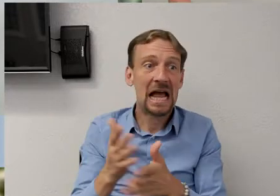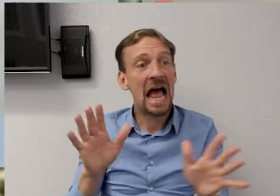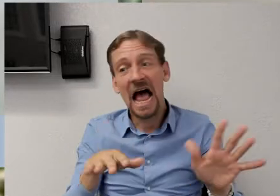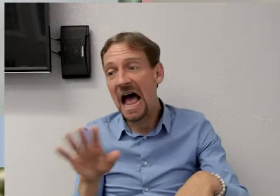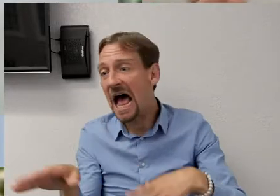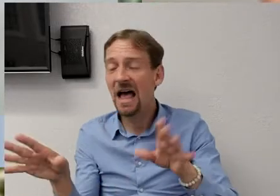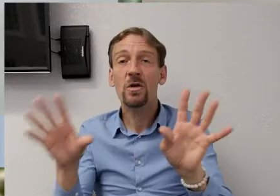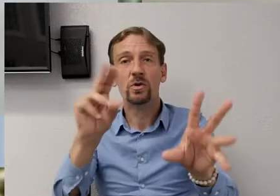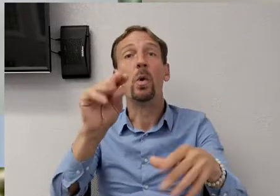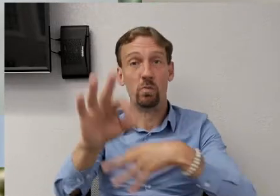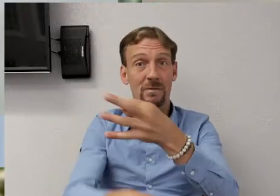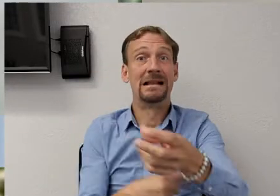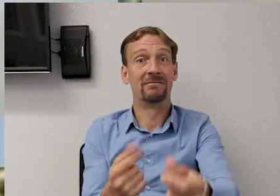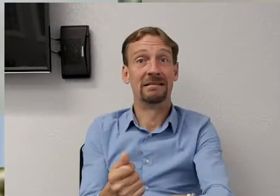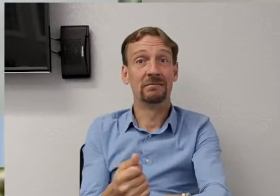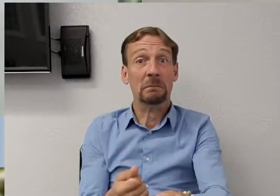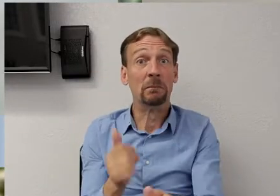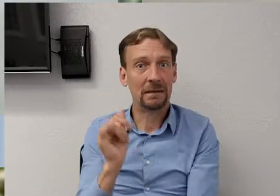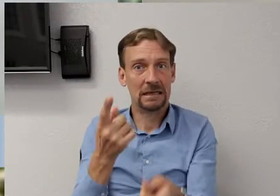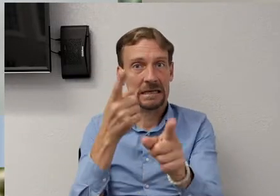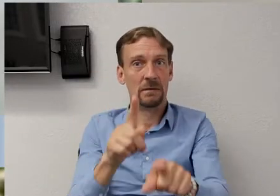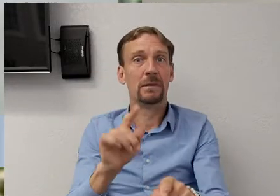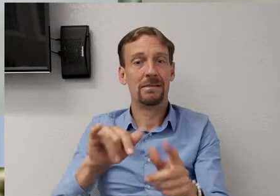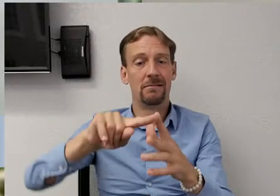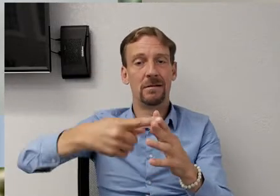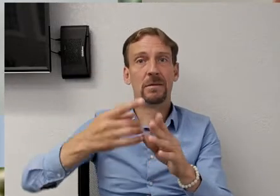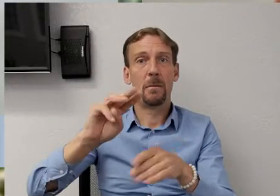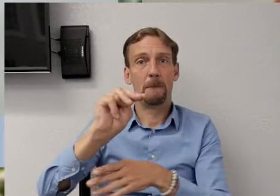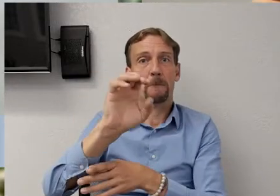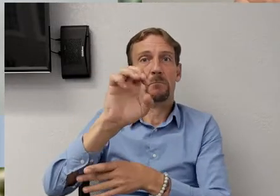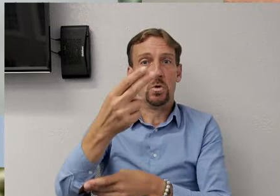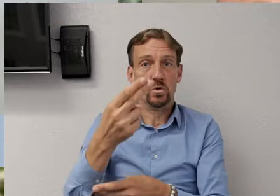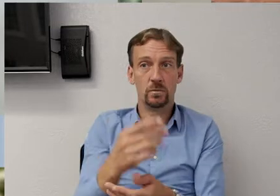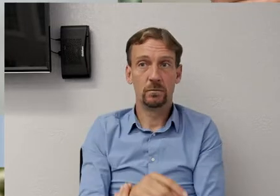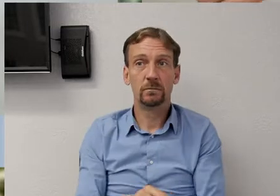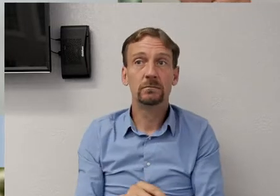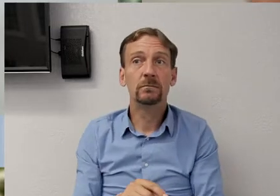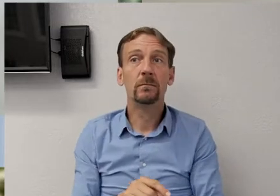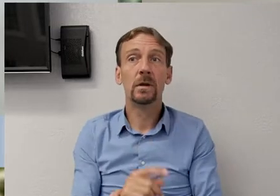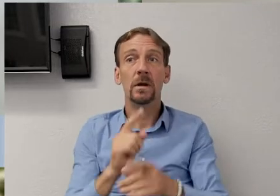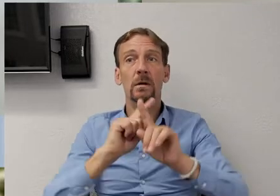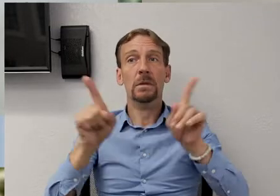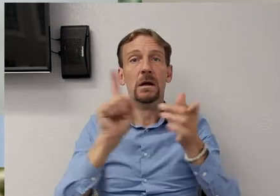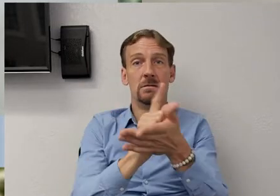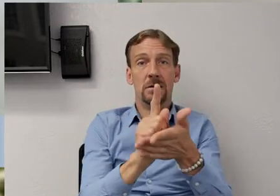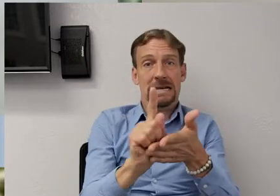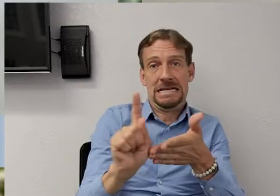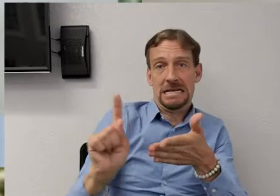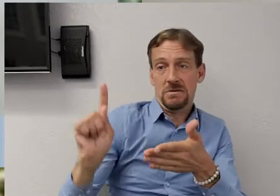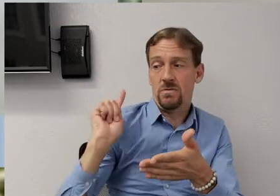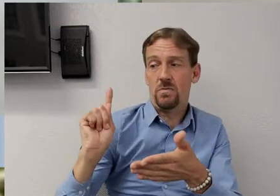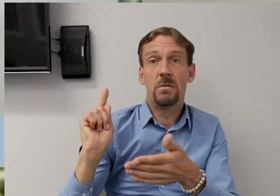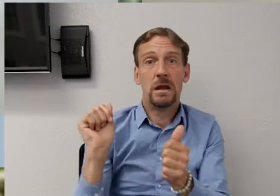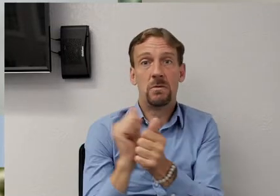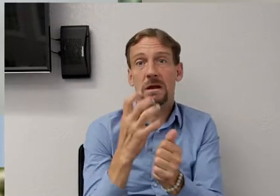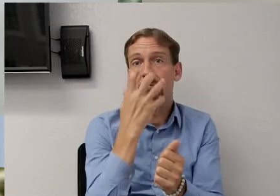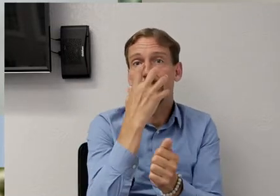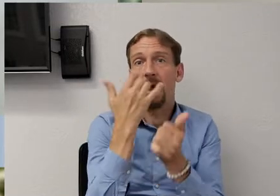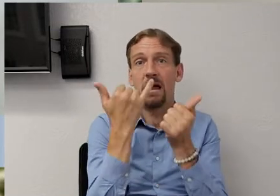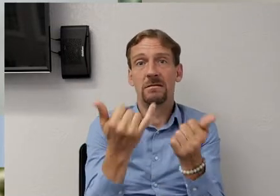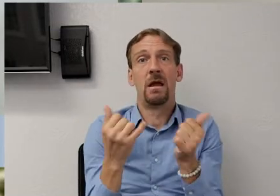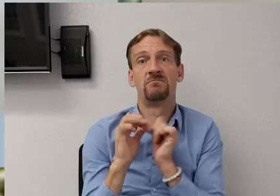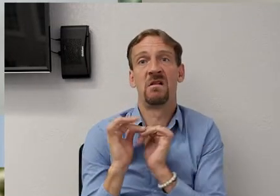that's been in place all the way back to the beginning of March. Right. But last week, with masks more